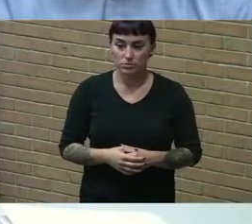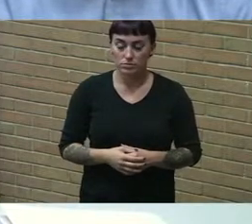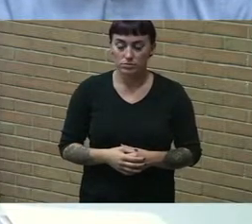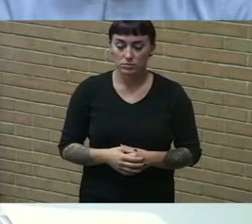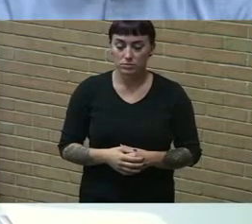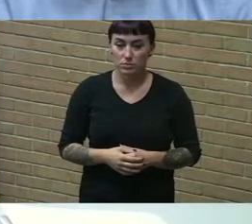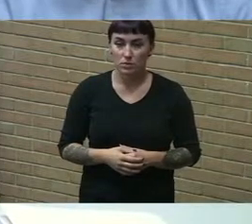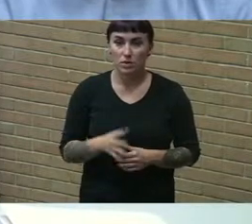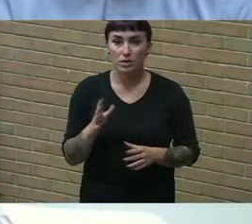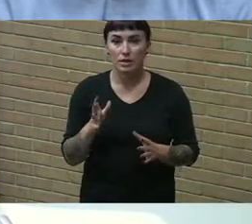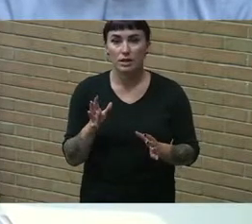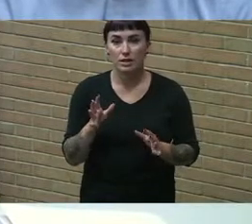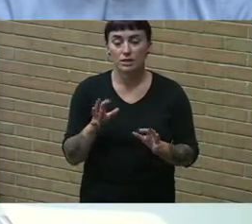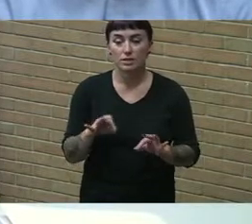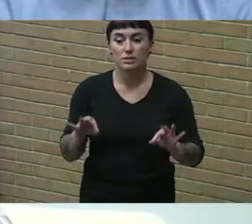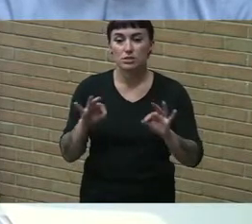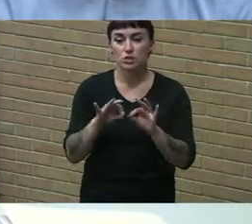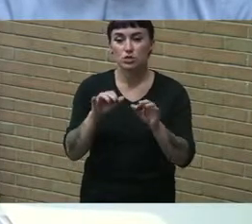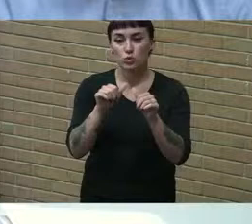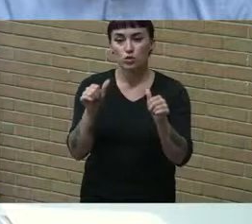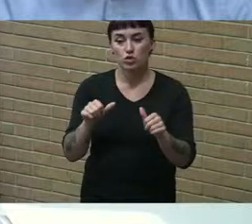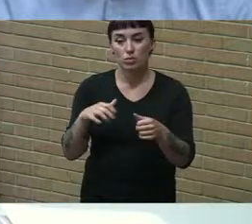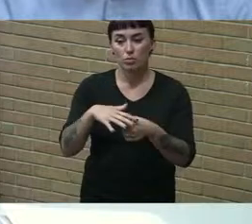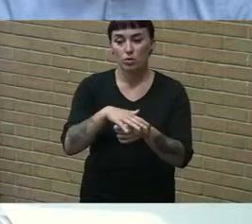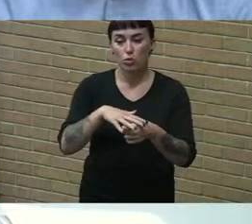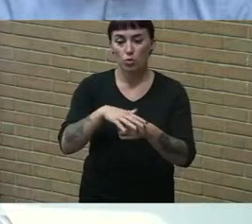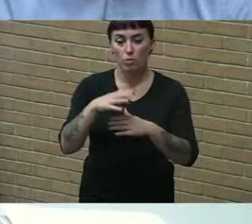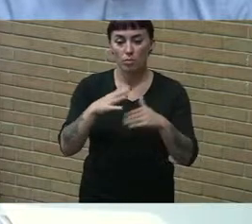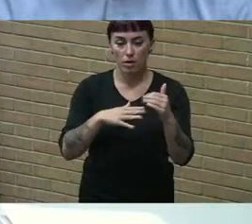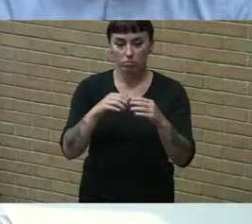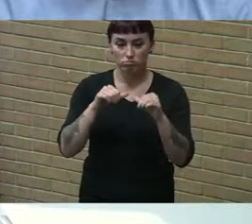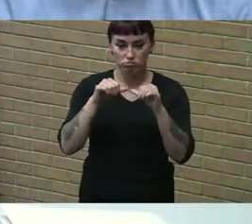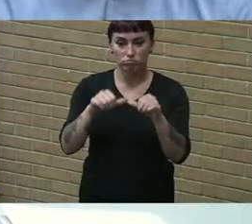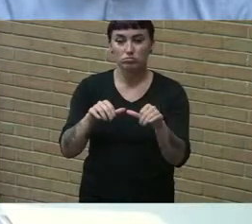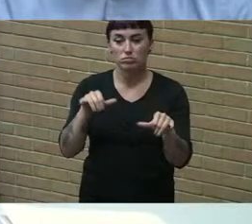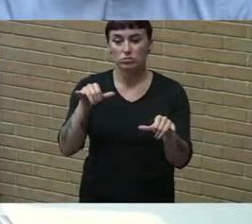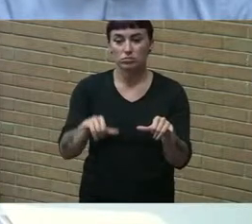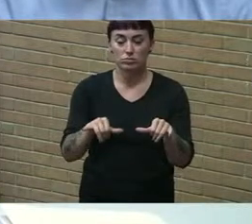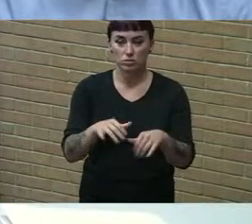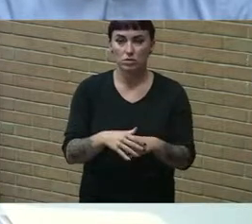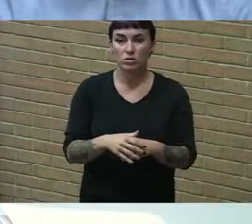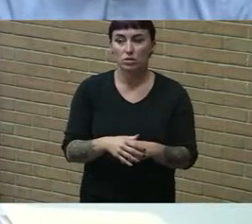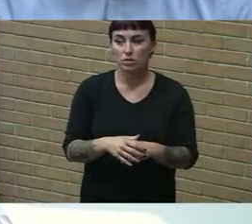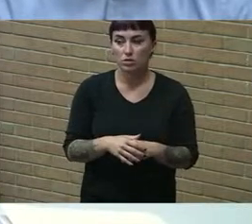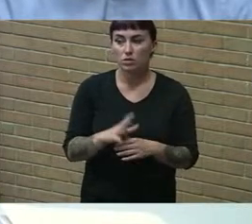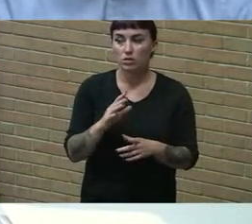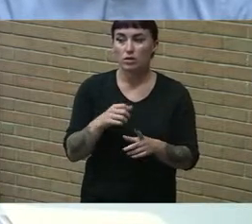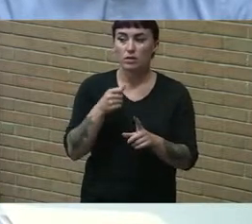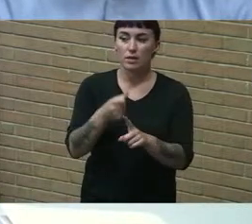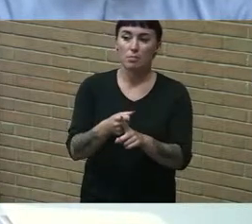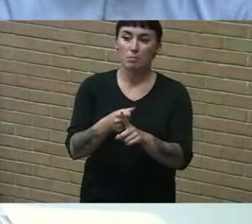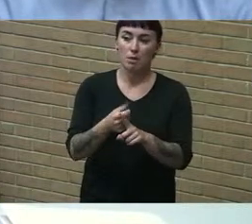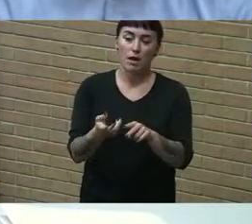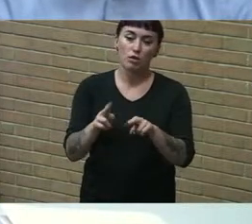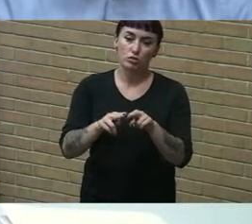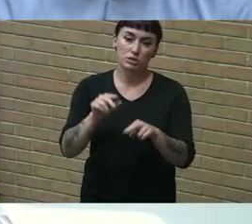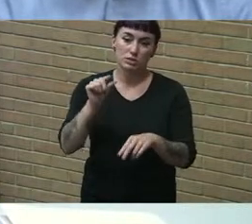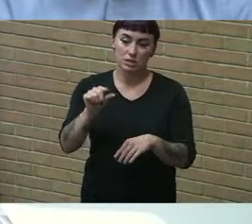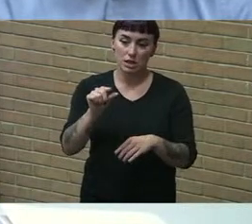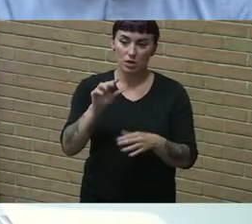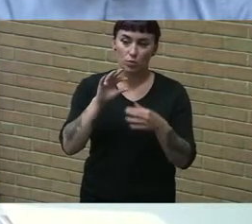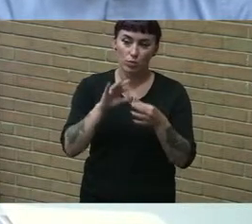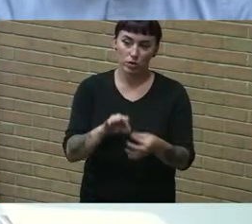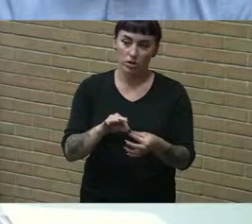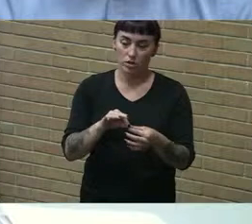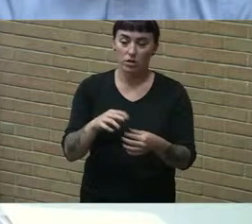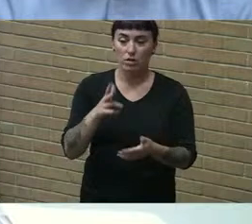The essential shape and location of the building remains the same. Footprint increases slightly with regard to